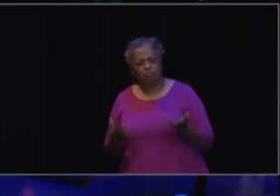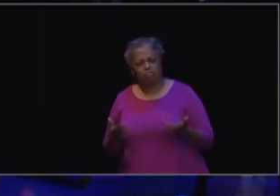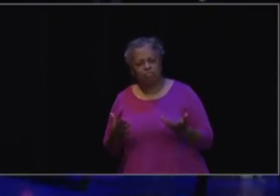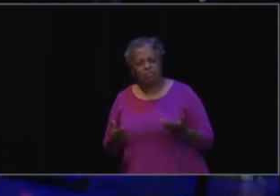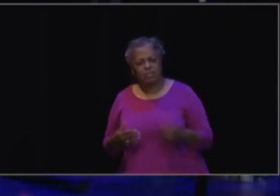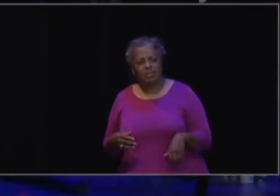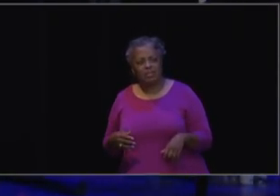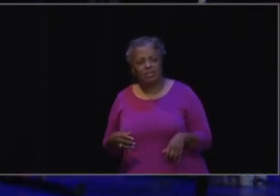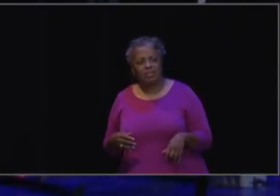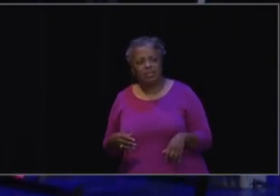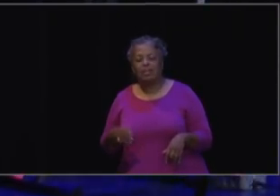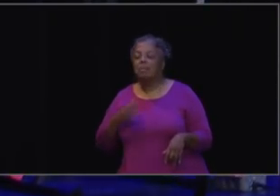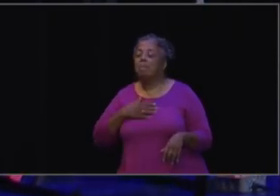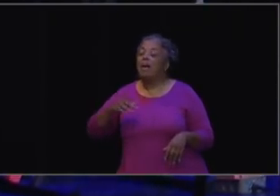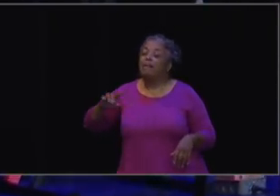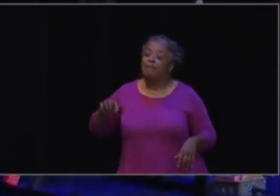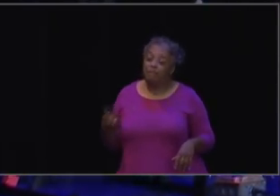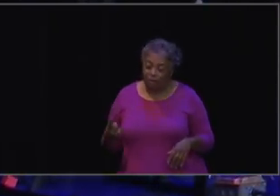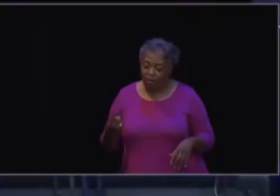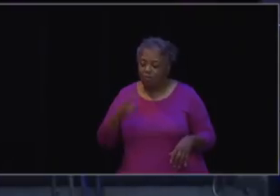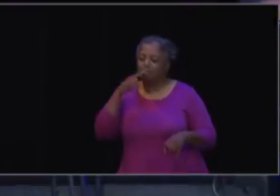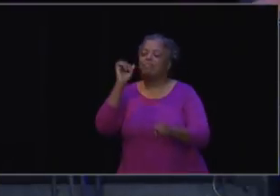outwardly political song.